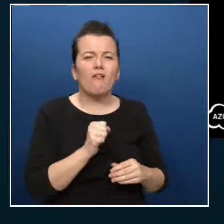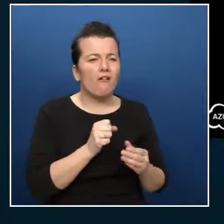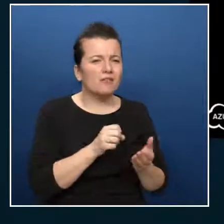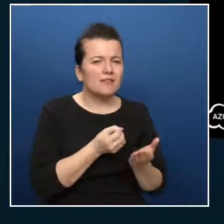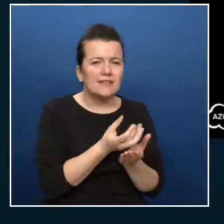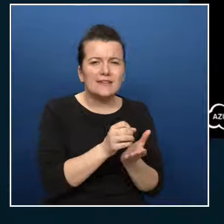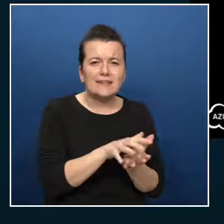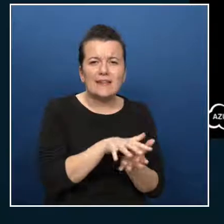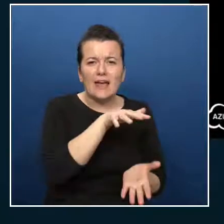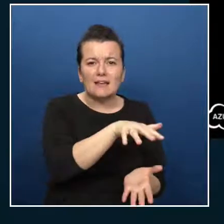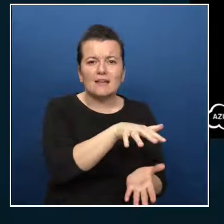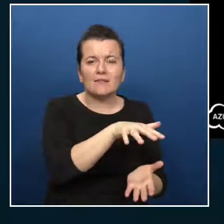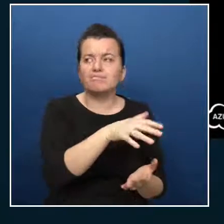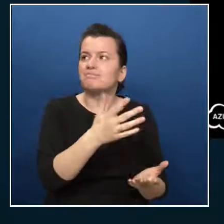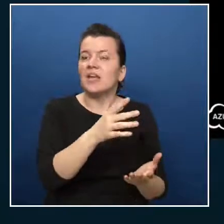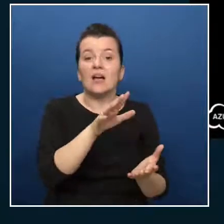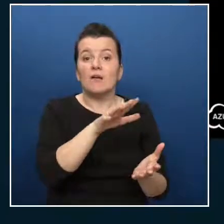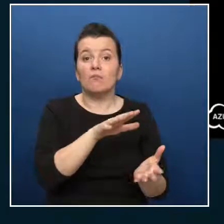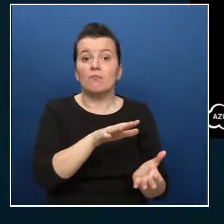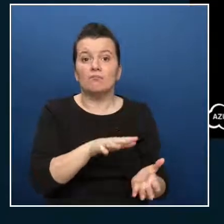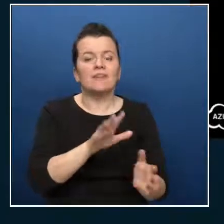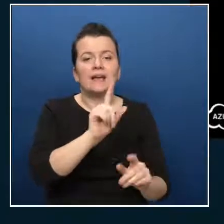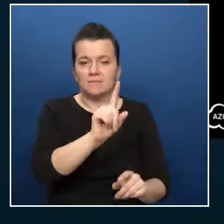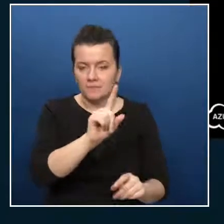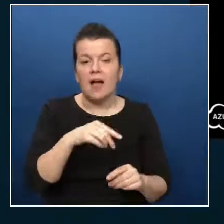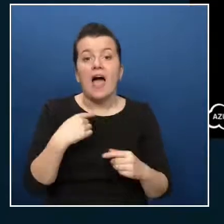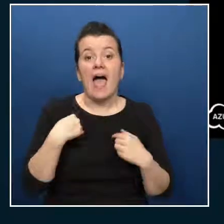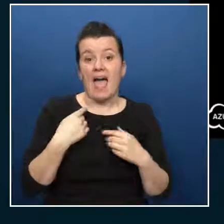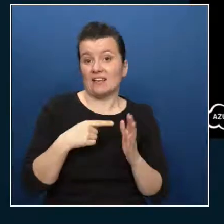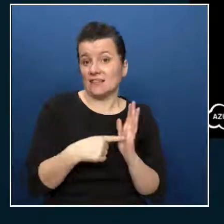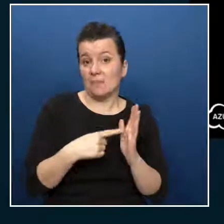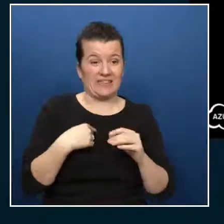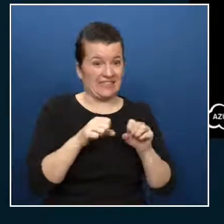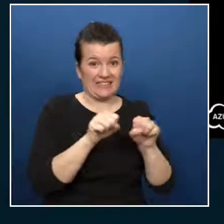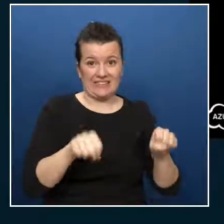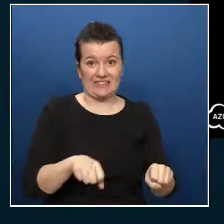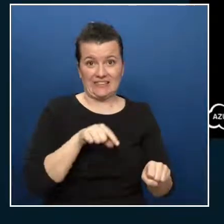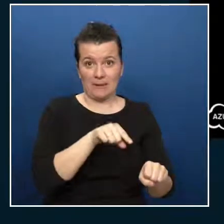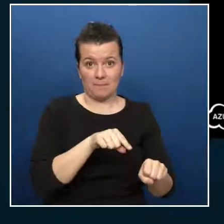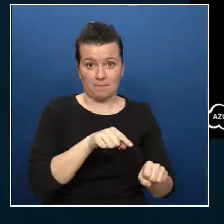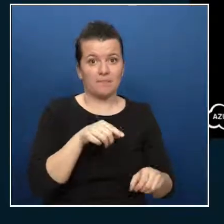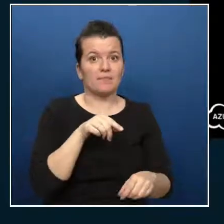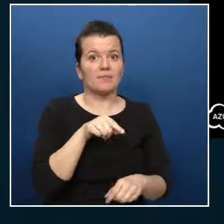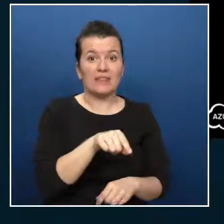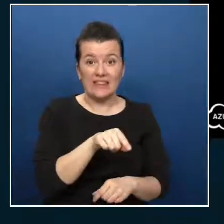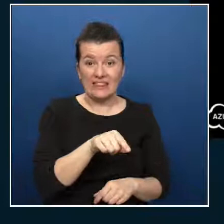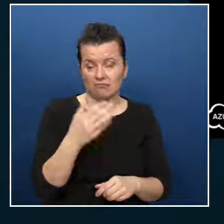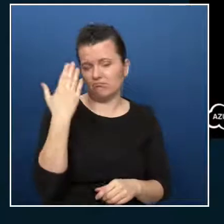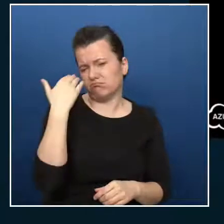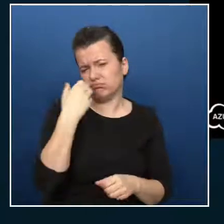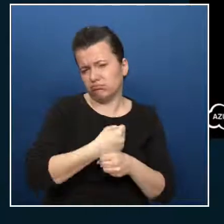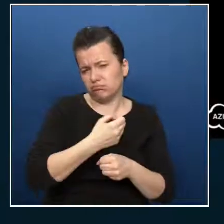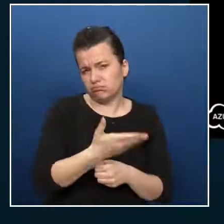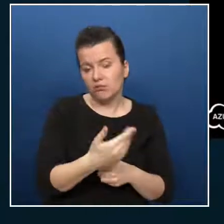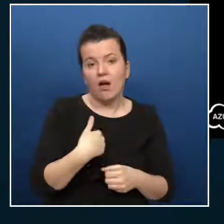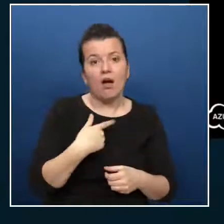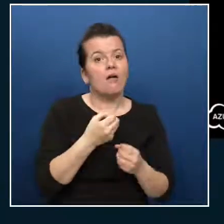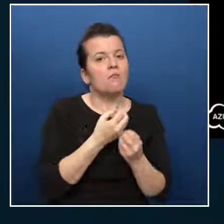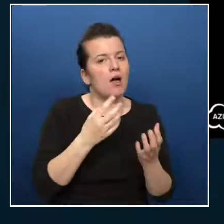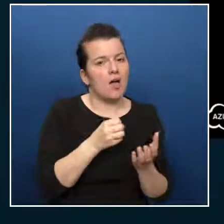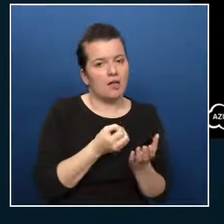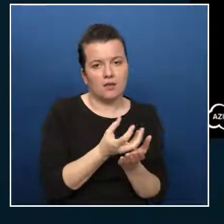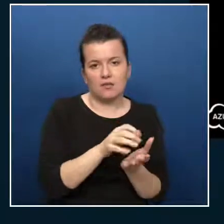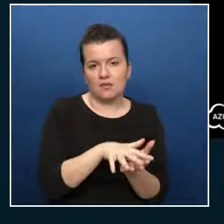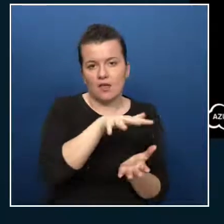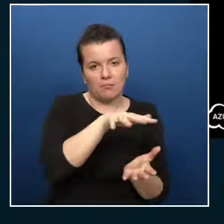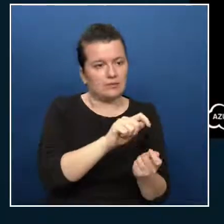when, for example, in that system that I worked on, I had to do a lot of data corrections and